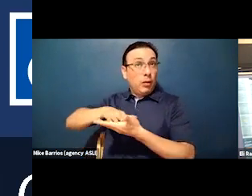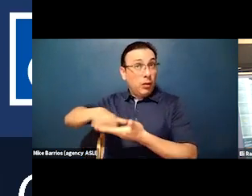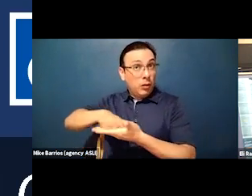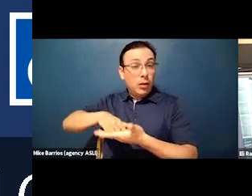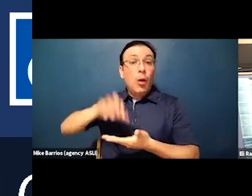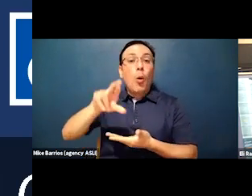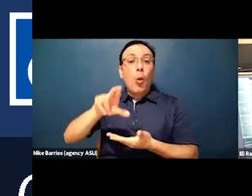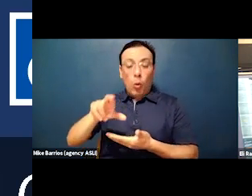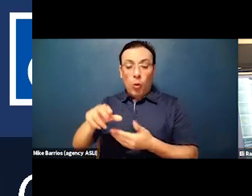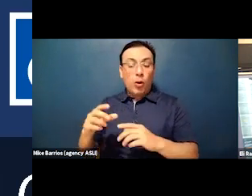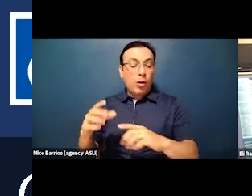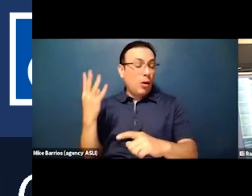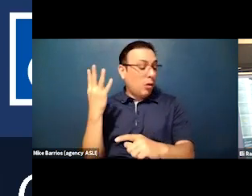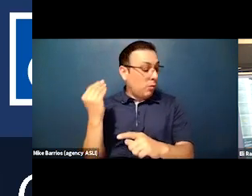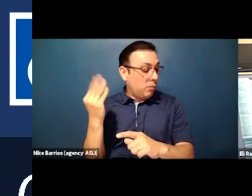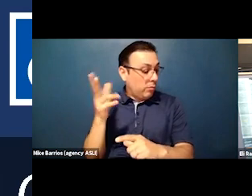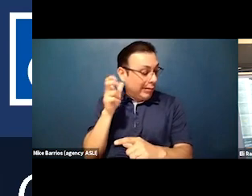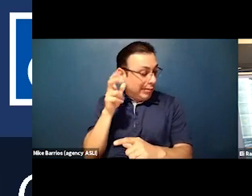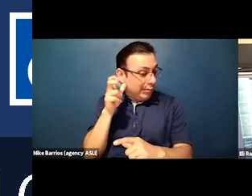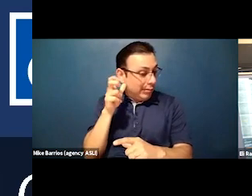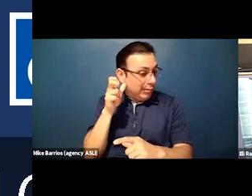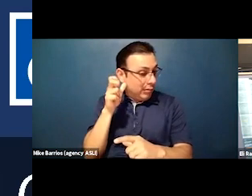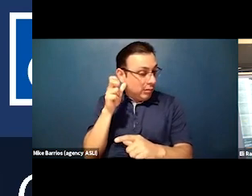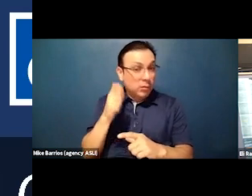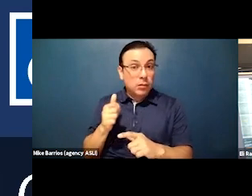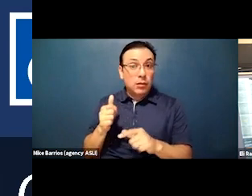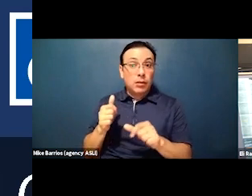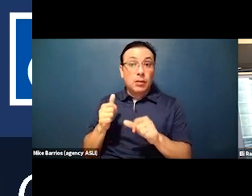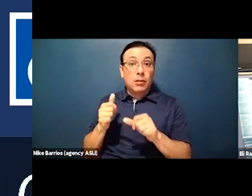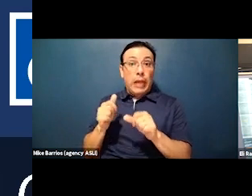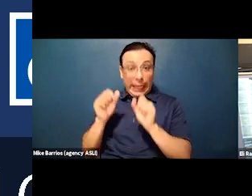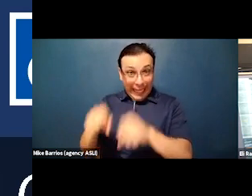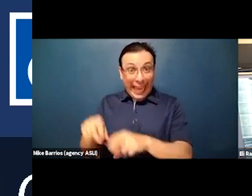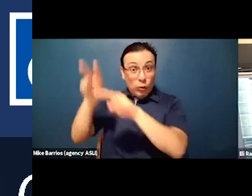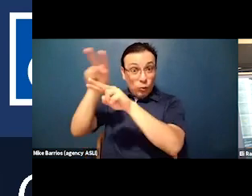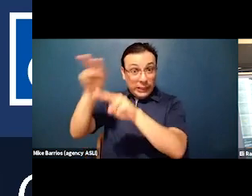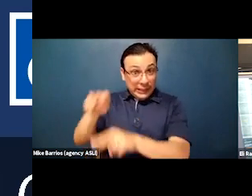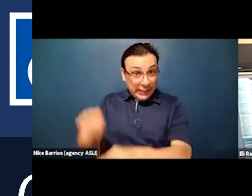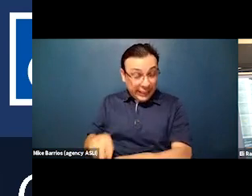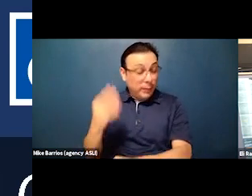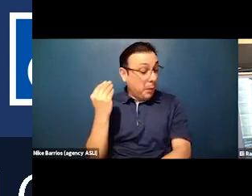either for you know the same reason or for another you know, other forms of disability.